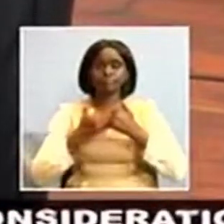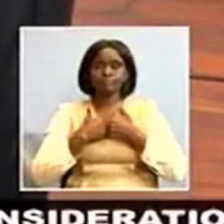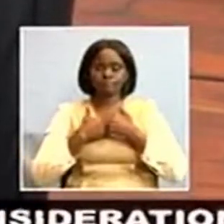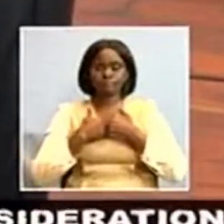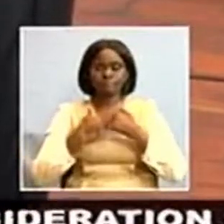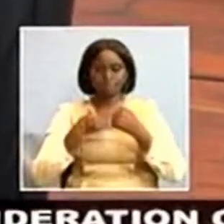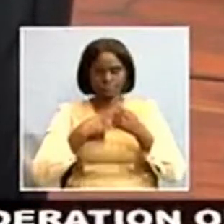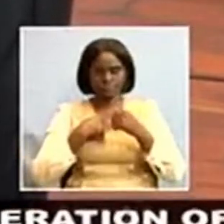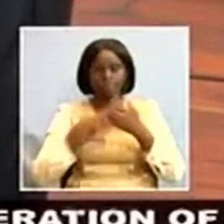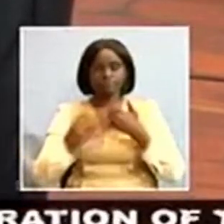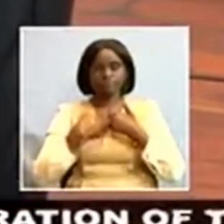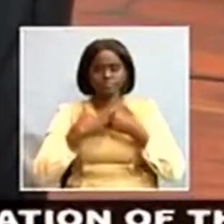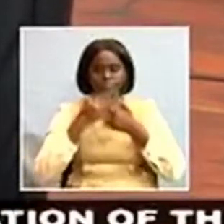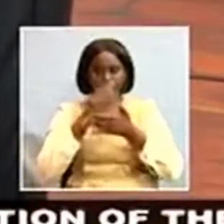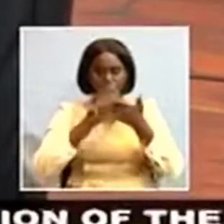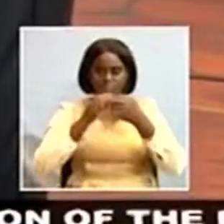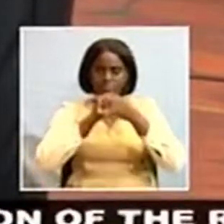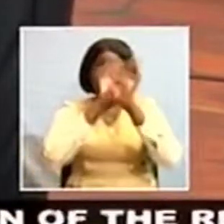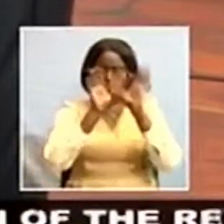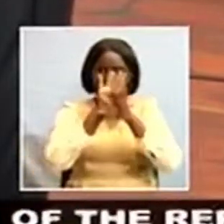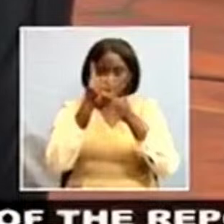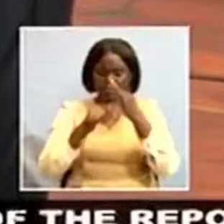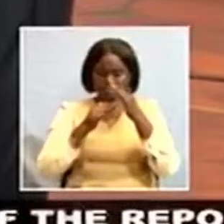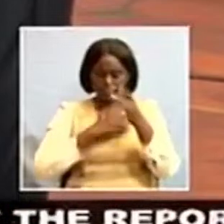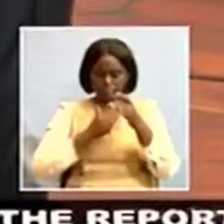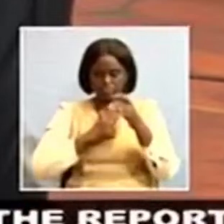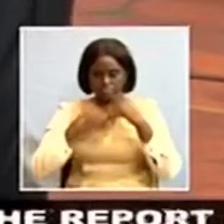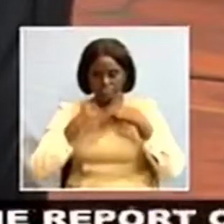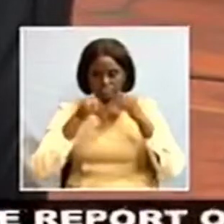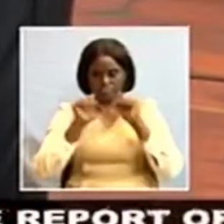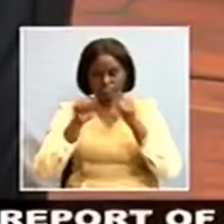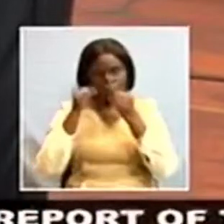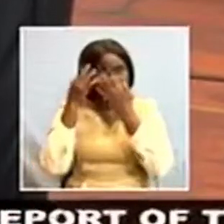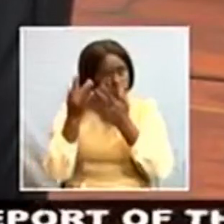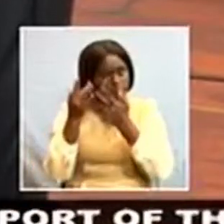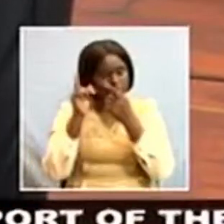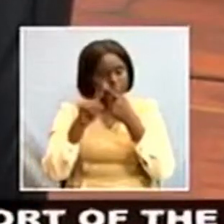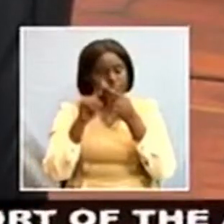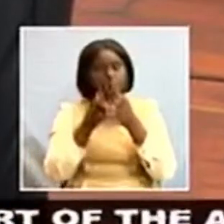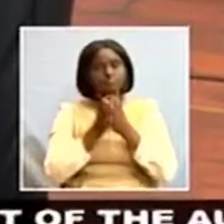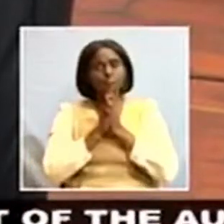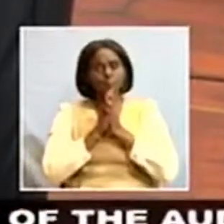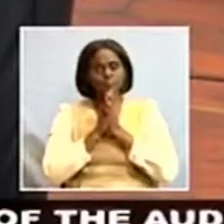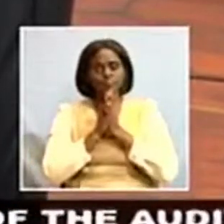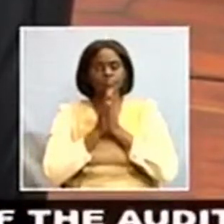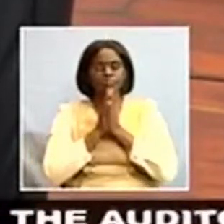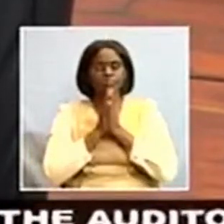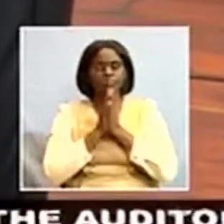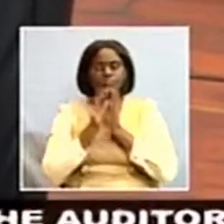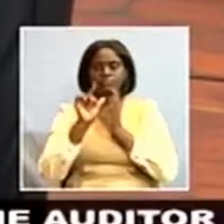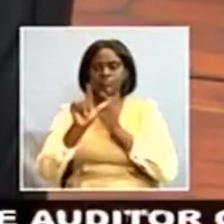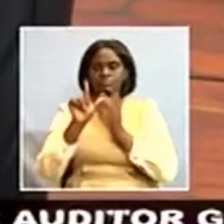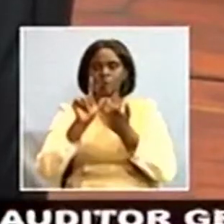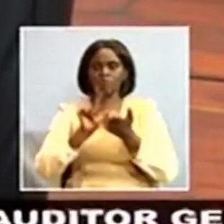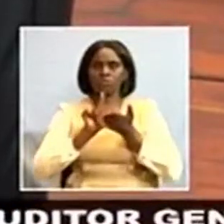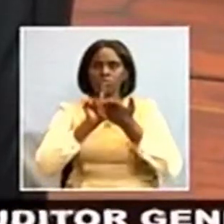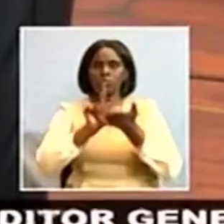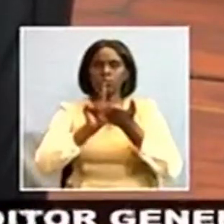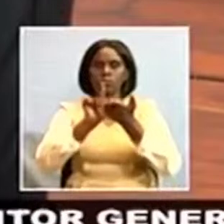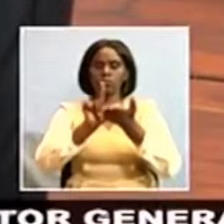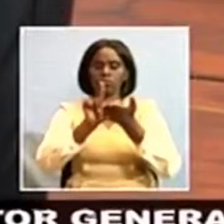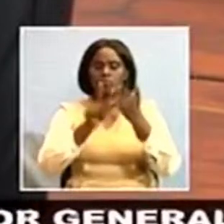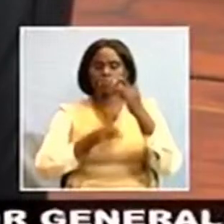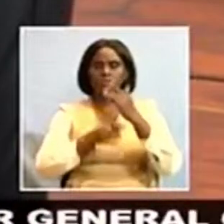I have some points of clarifications that I may wish to ask Lukulu Town Council.